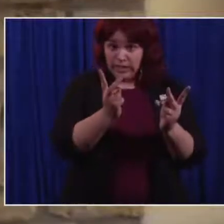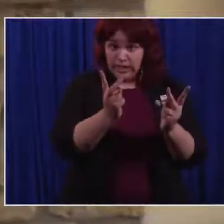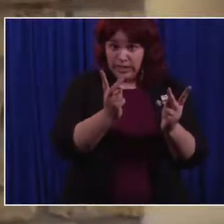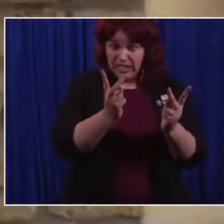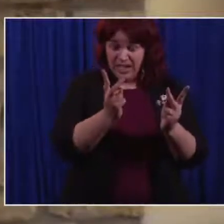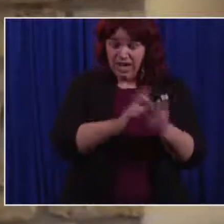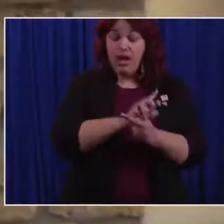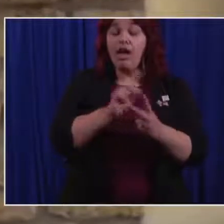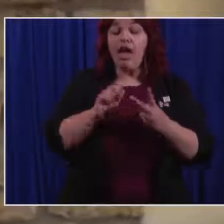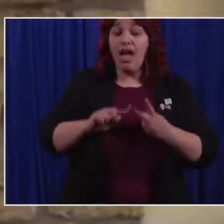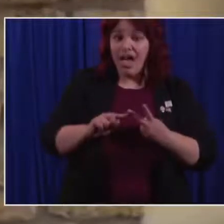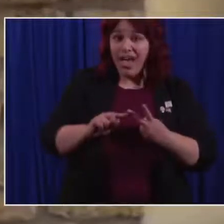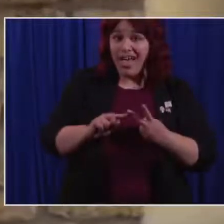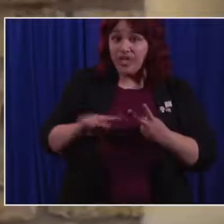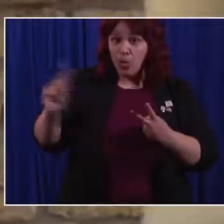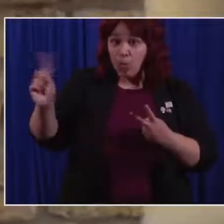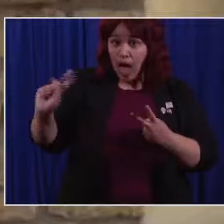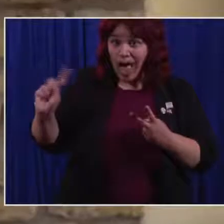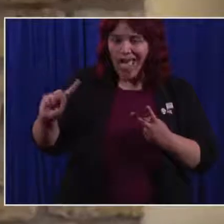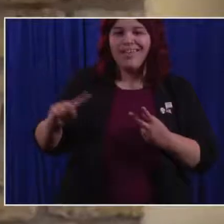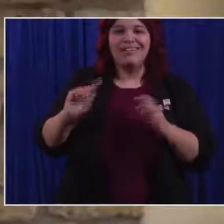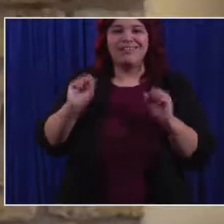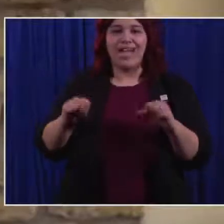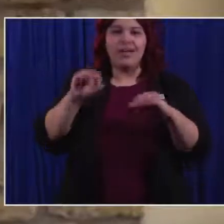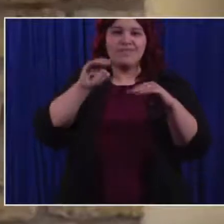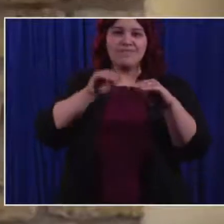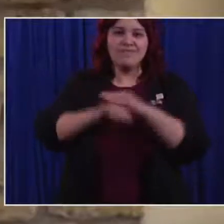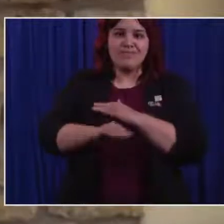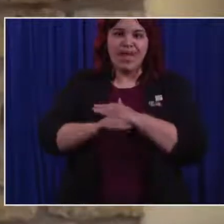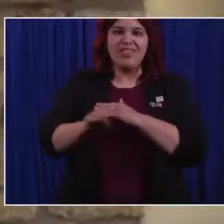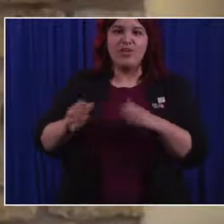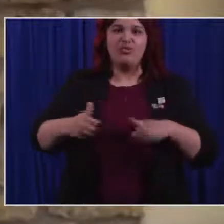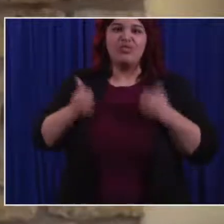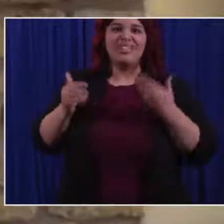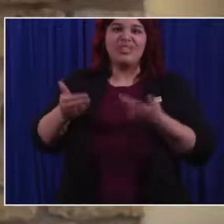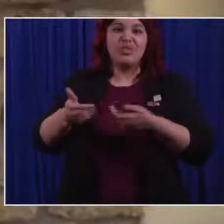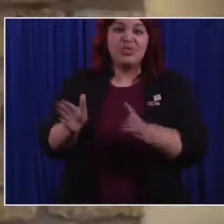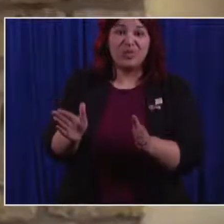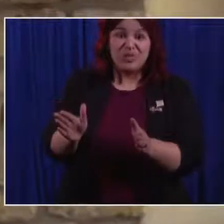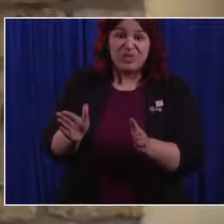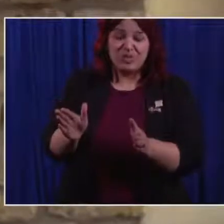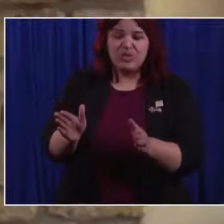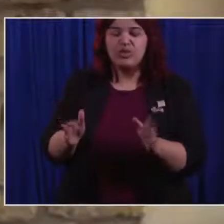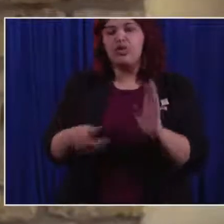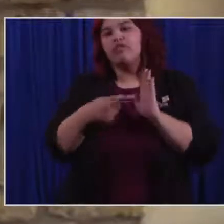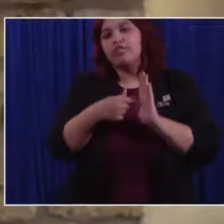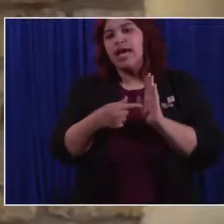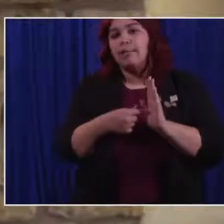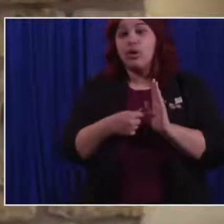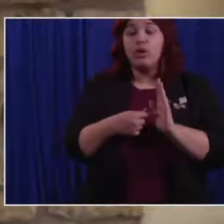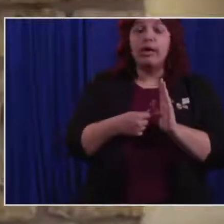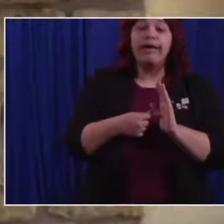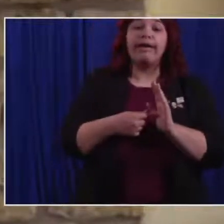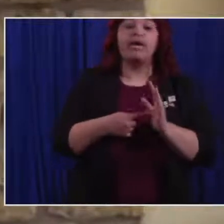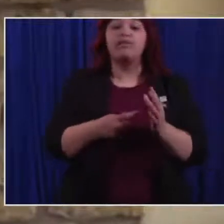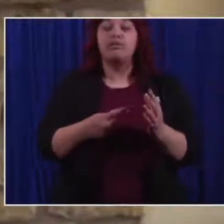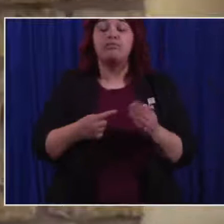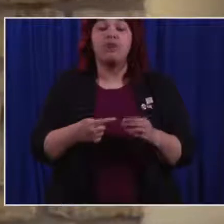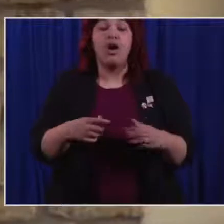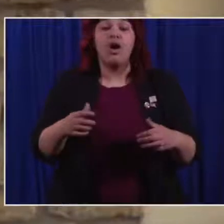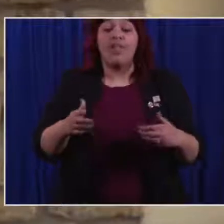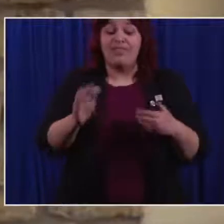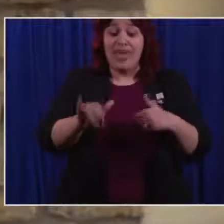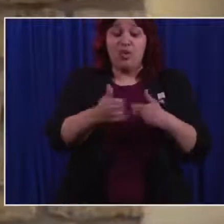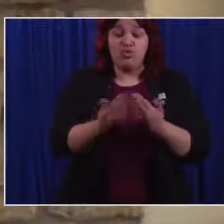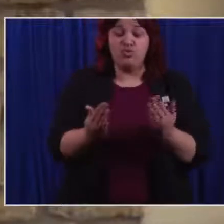room. And so that, if it's a couple, that's fine. If it's one resident to a room, that would be fine